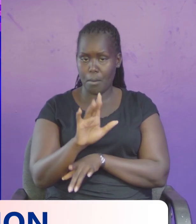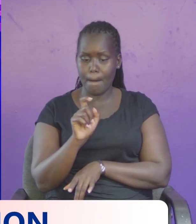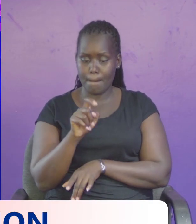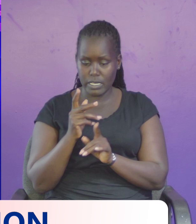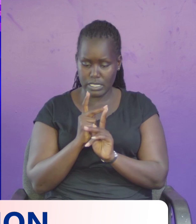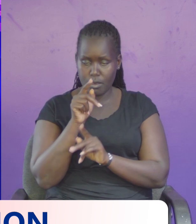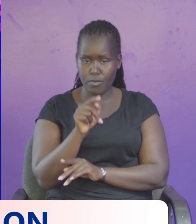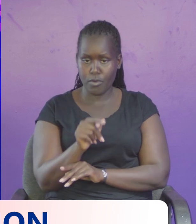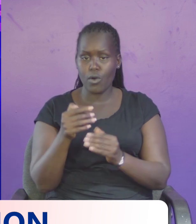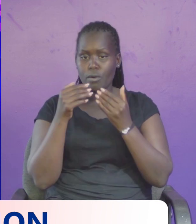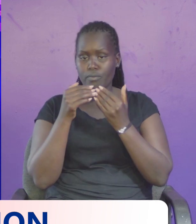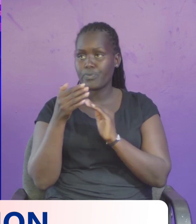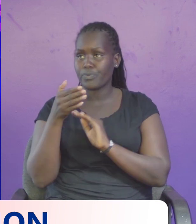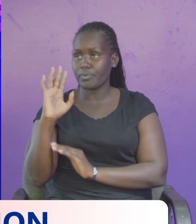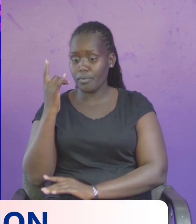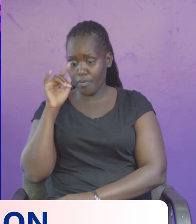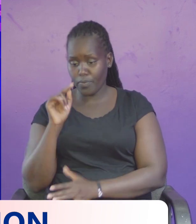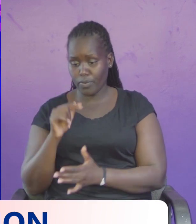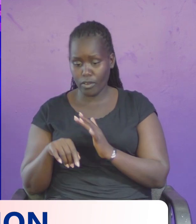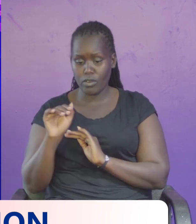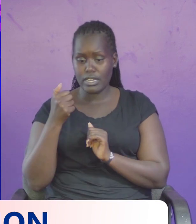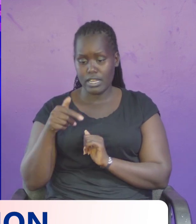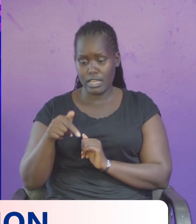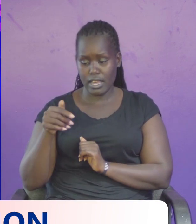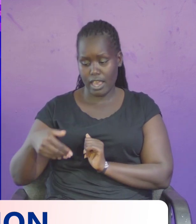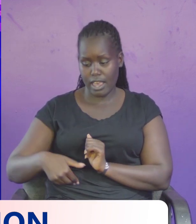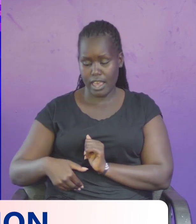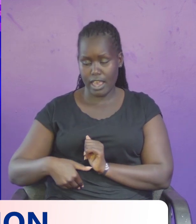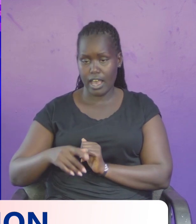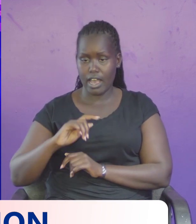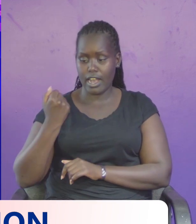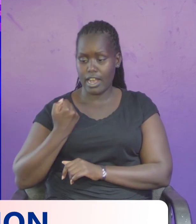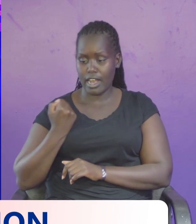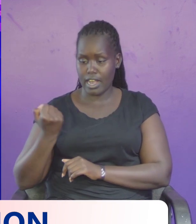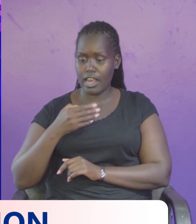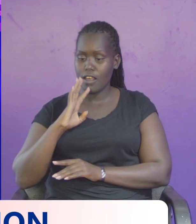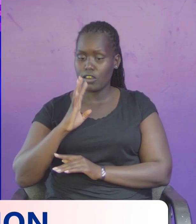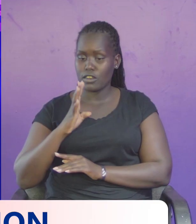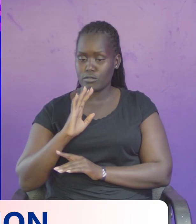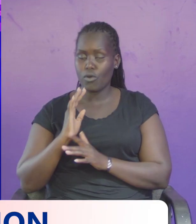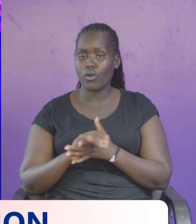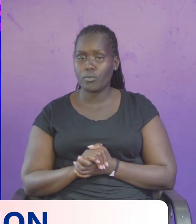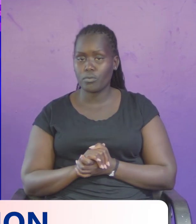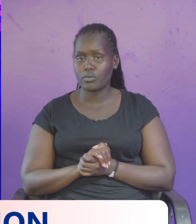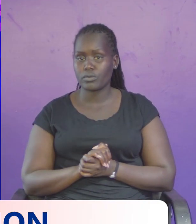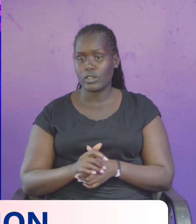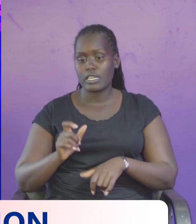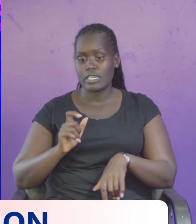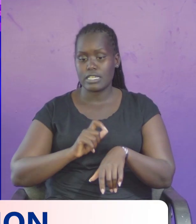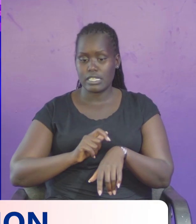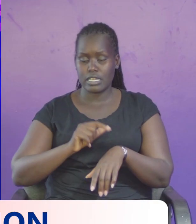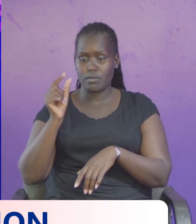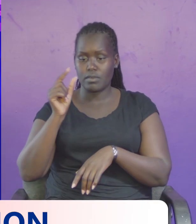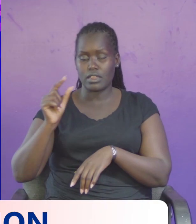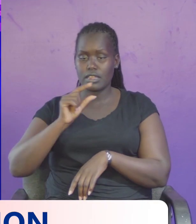I thank God for what this young girl, the Kenyan young girl, once spoke when Kenya, when the Gen